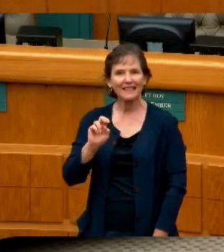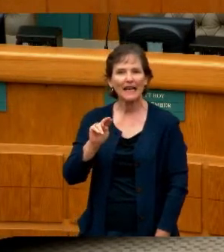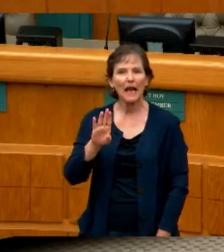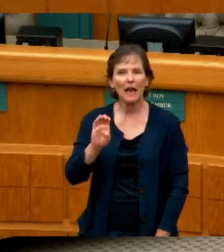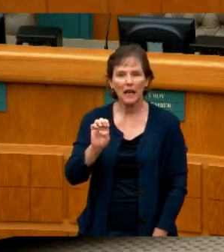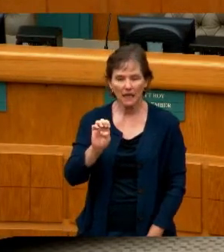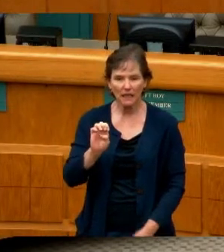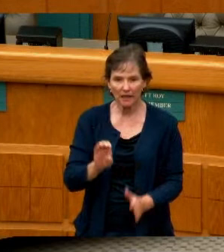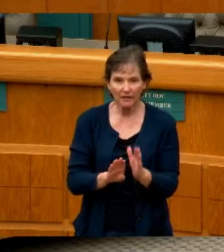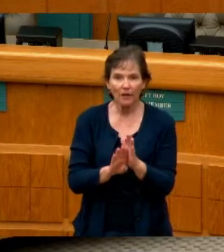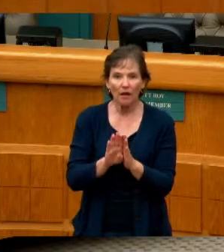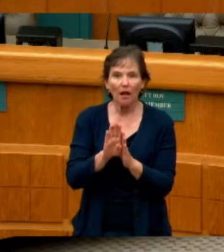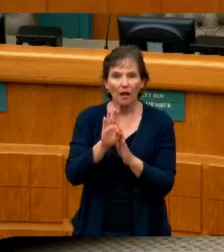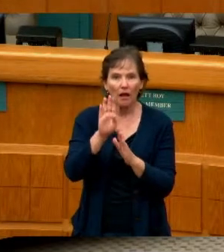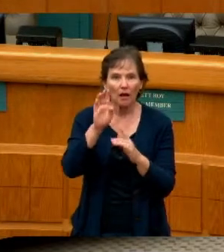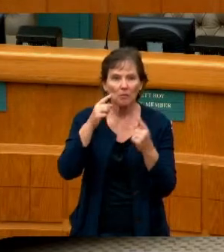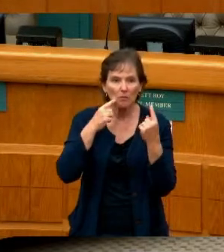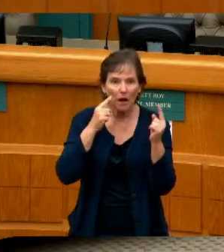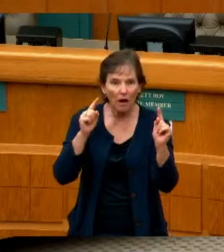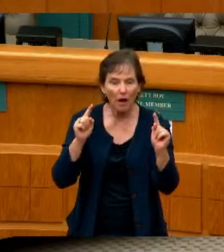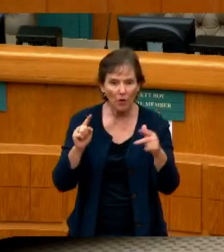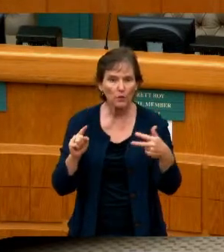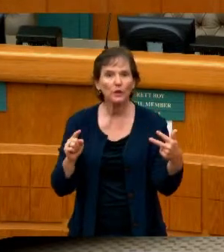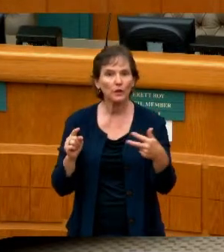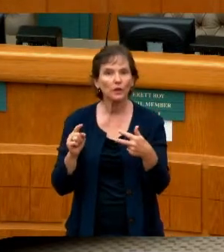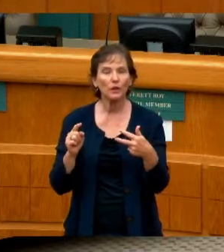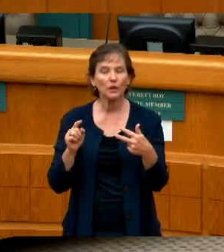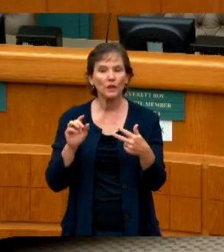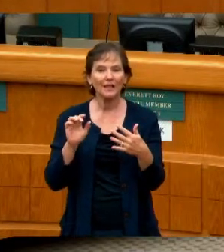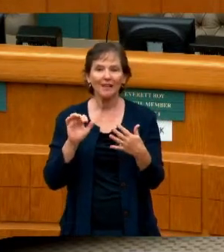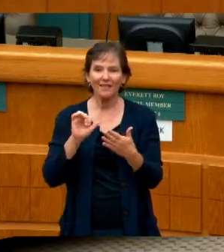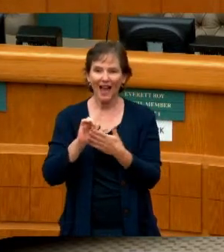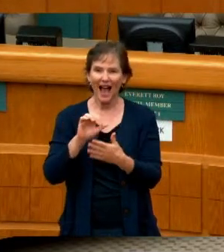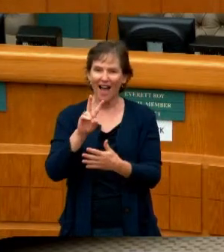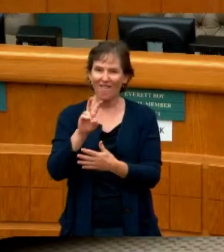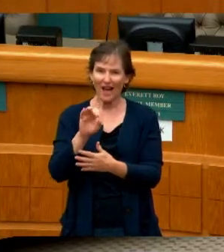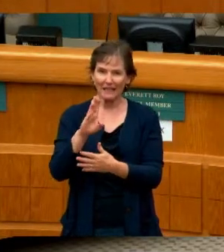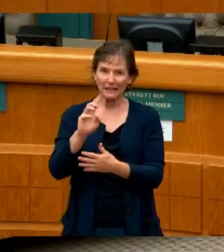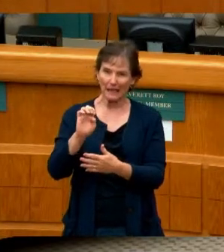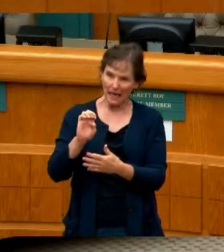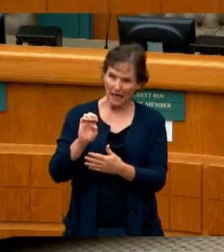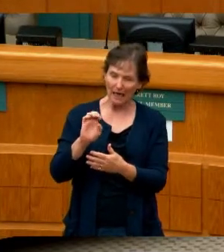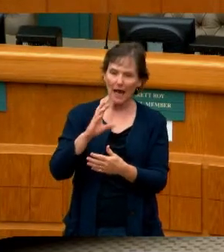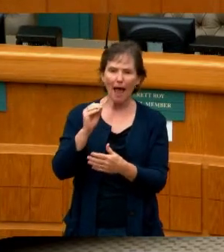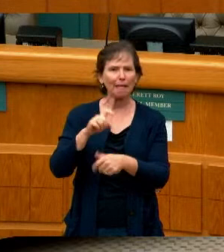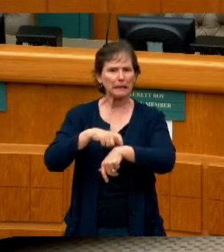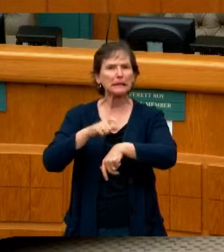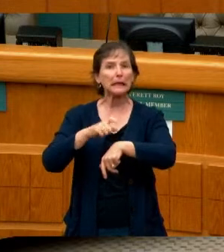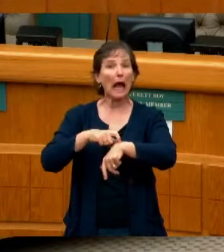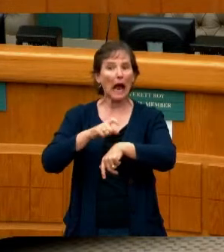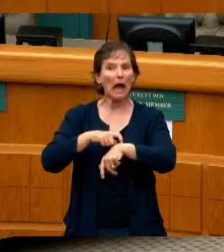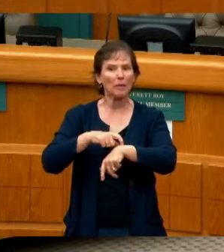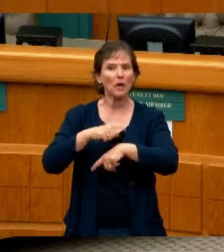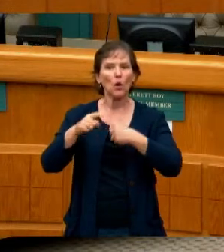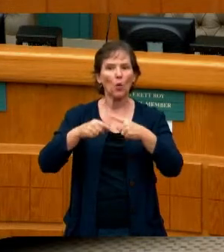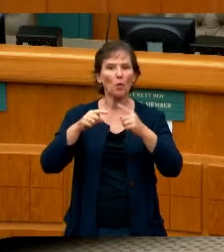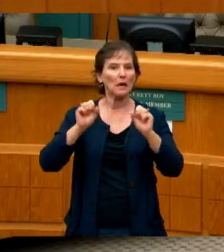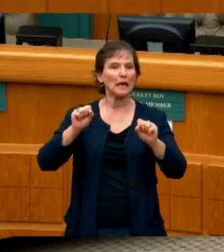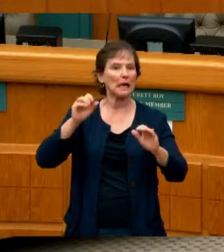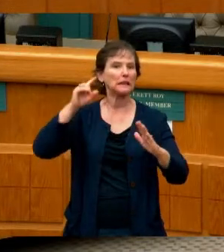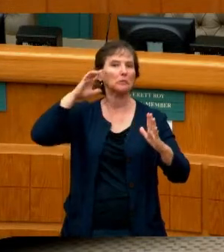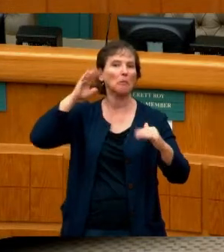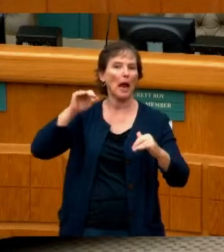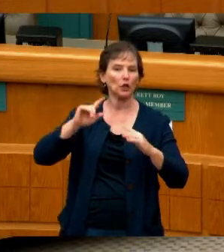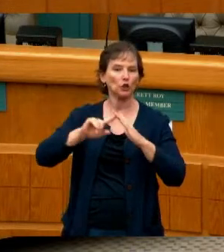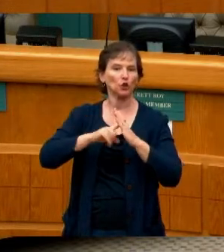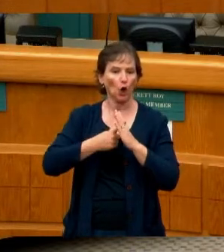discovered or developed, and I think our health director will give us some more information on that as to the vaccine and the timing